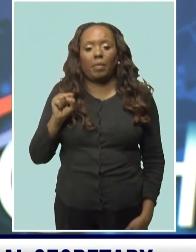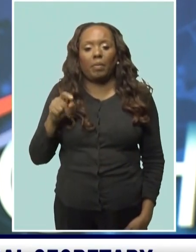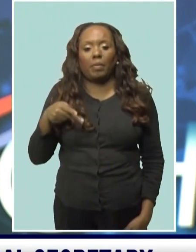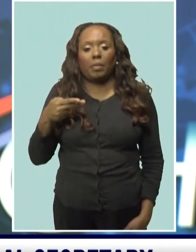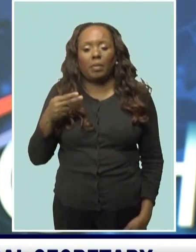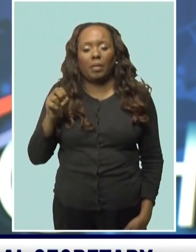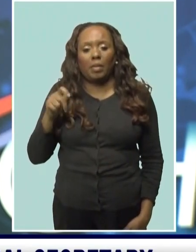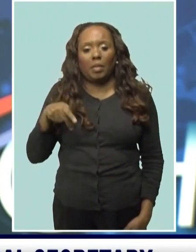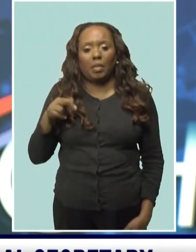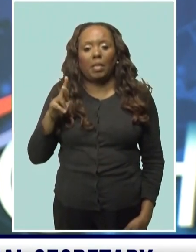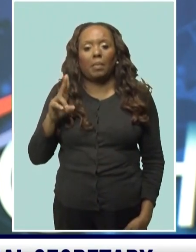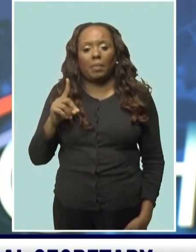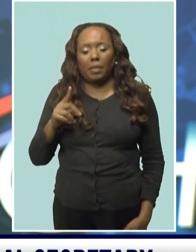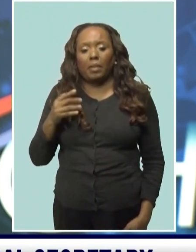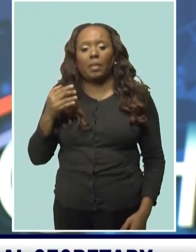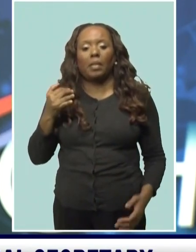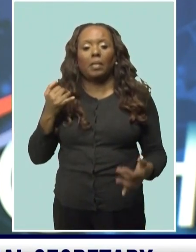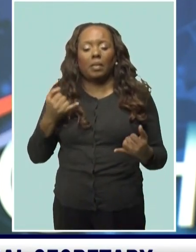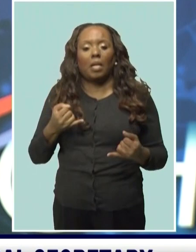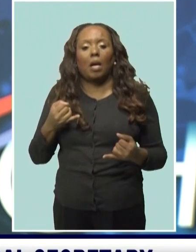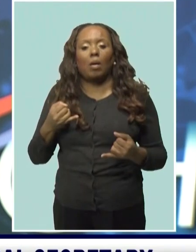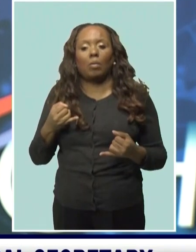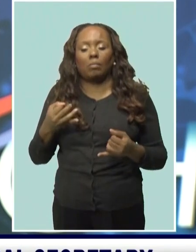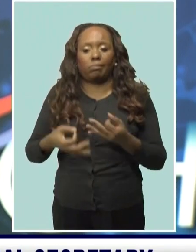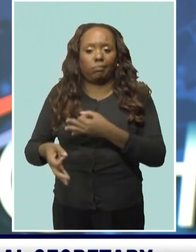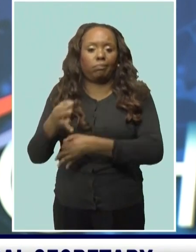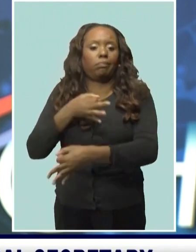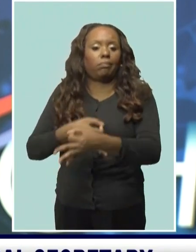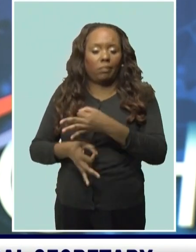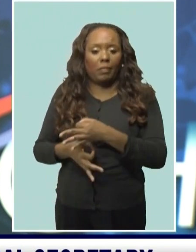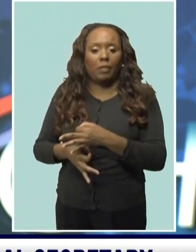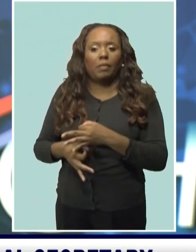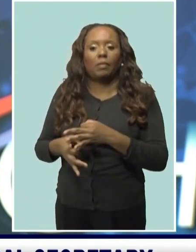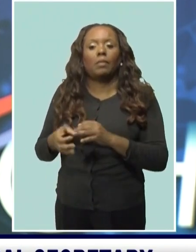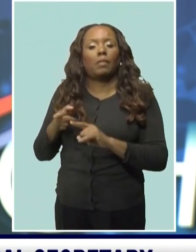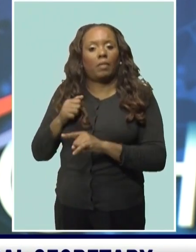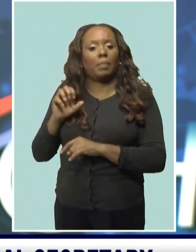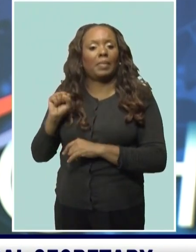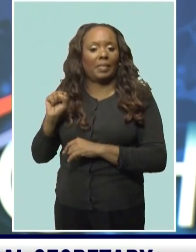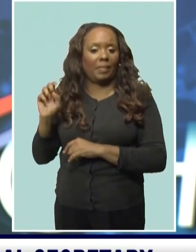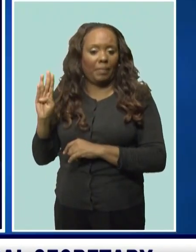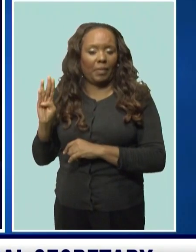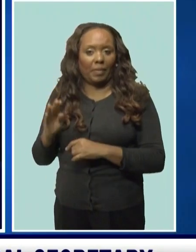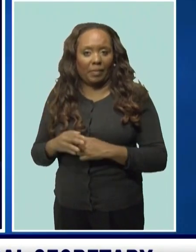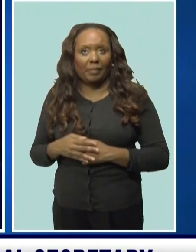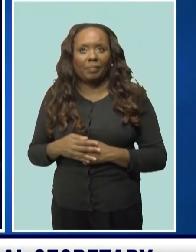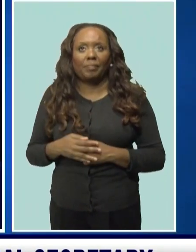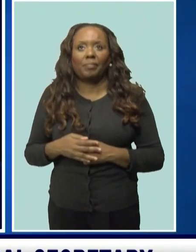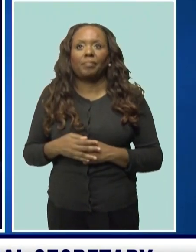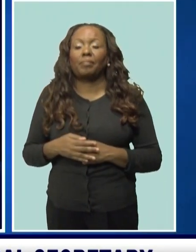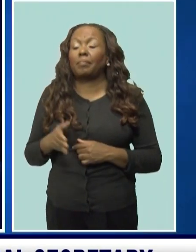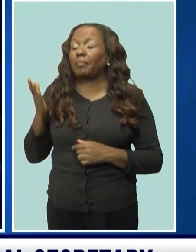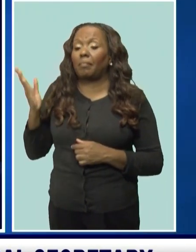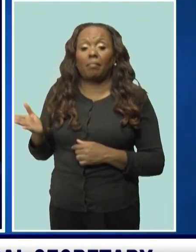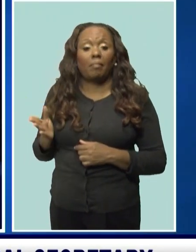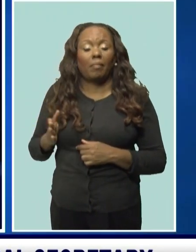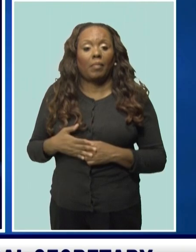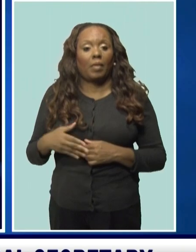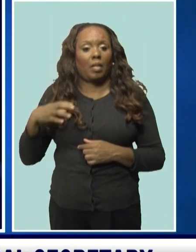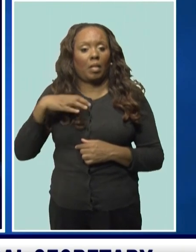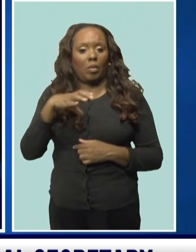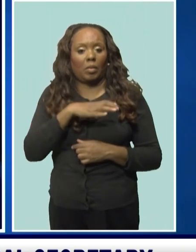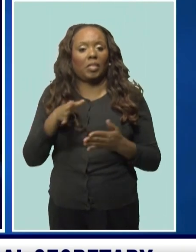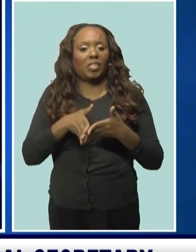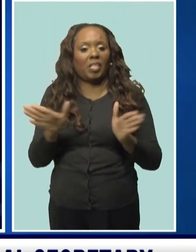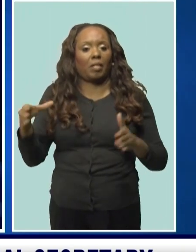appointed to act as General Secretary in the interim. The General Council of the Democratic Labour Party,